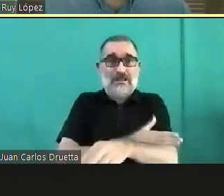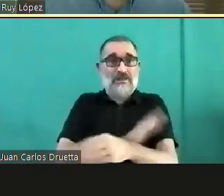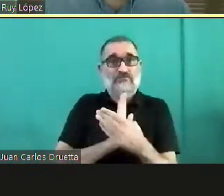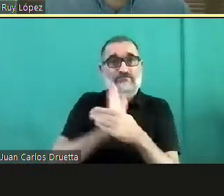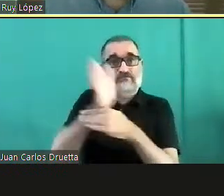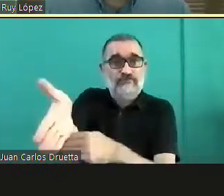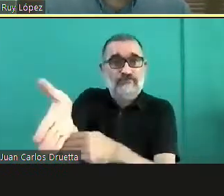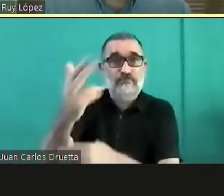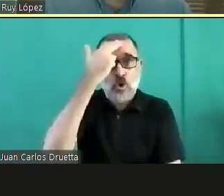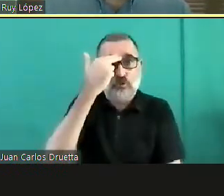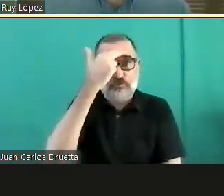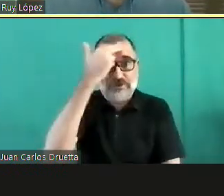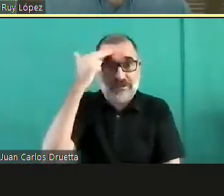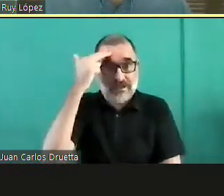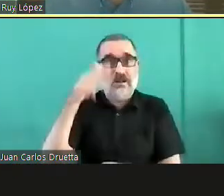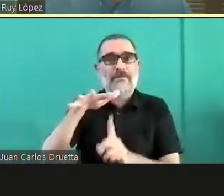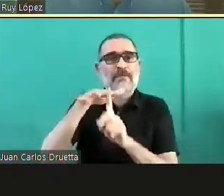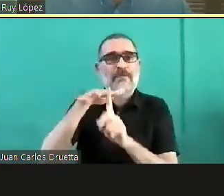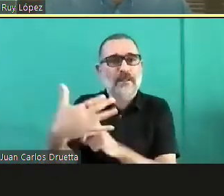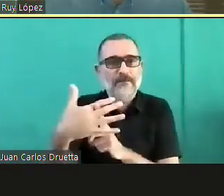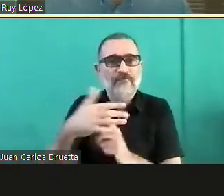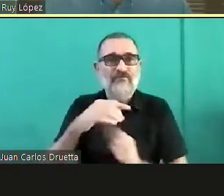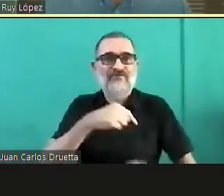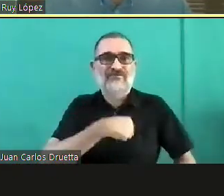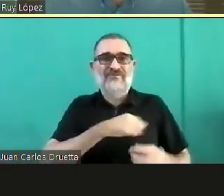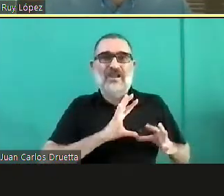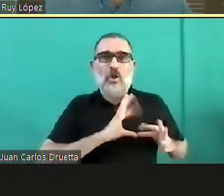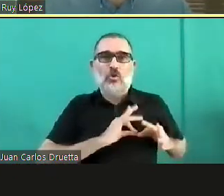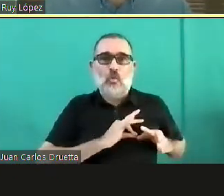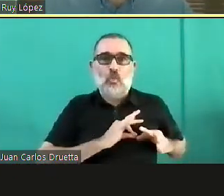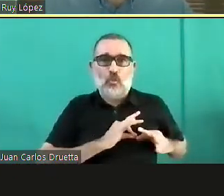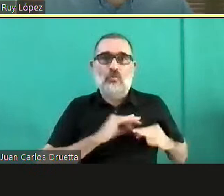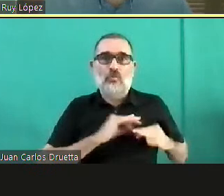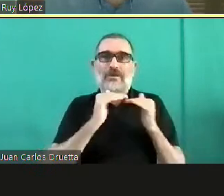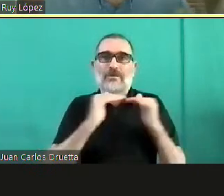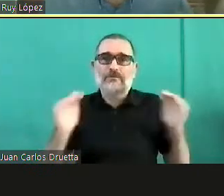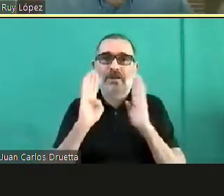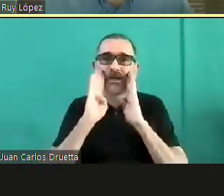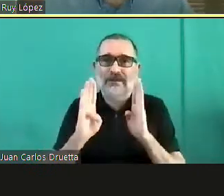more aggressively in order to change environments